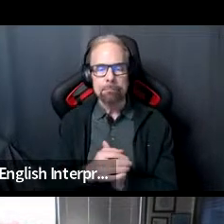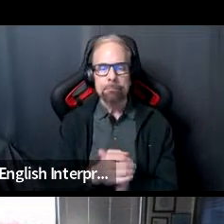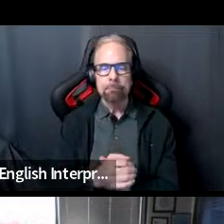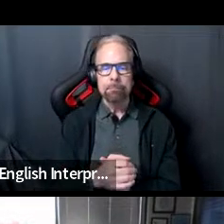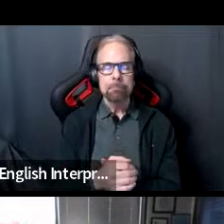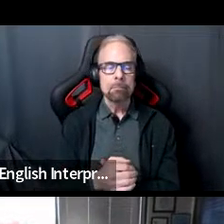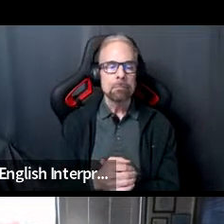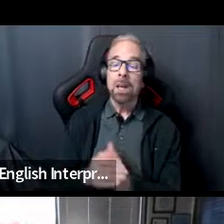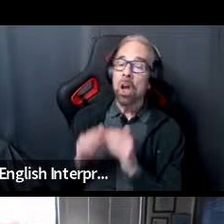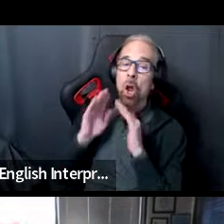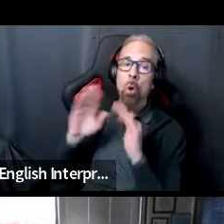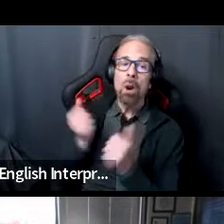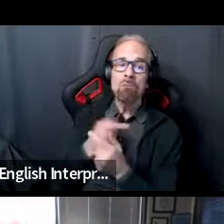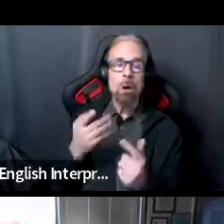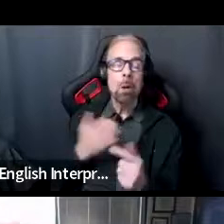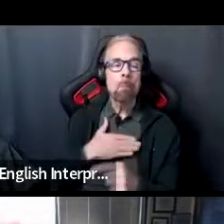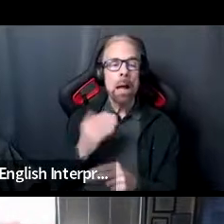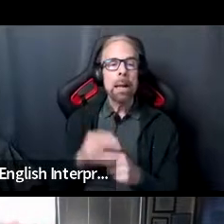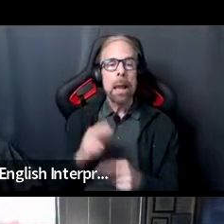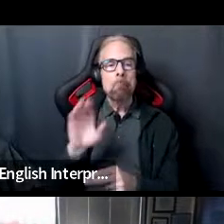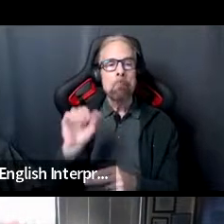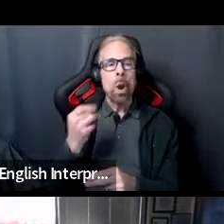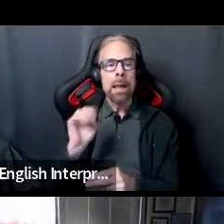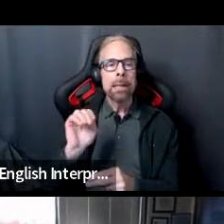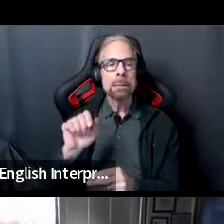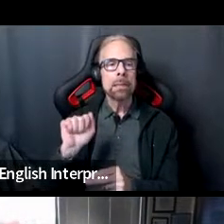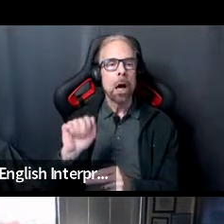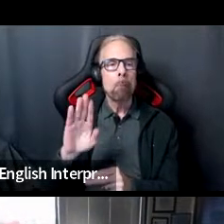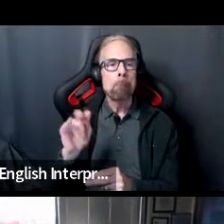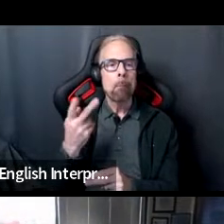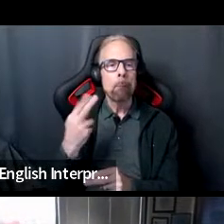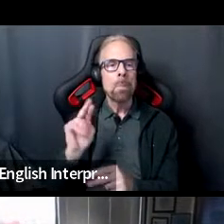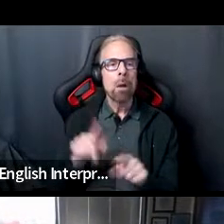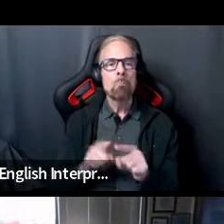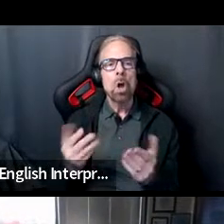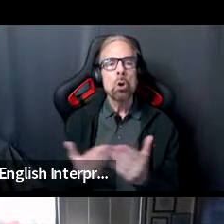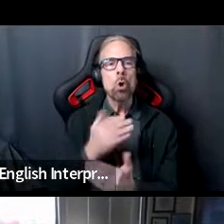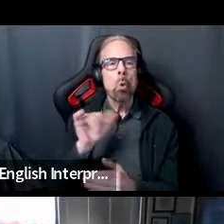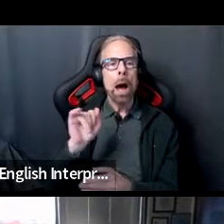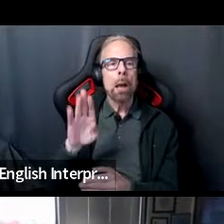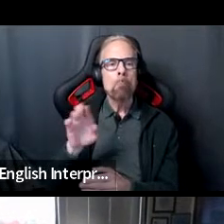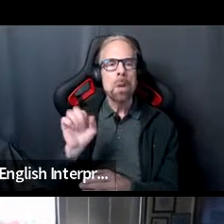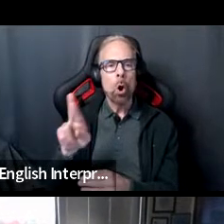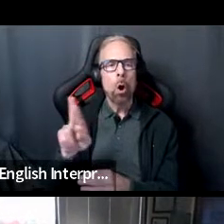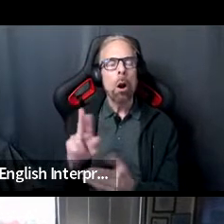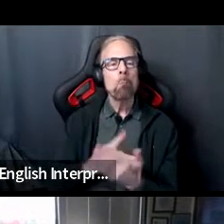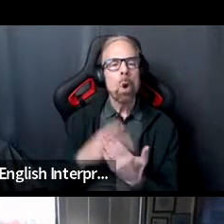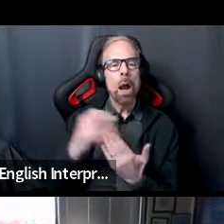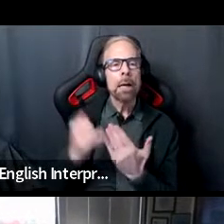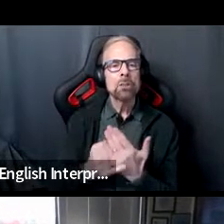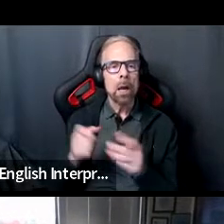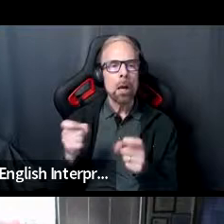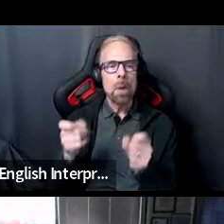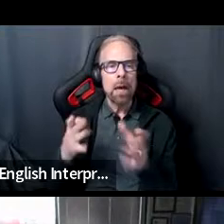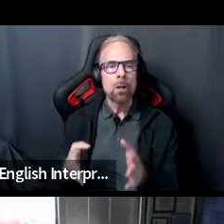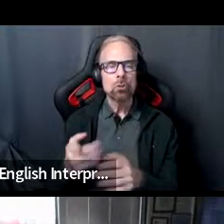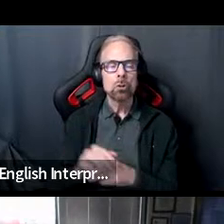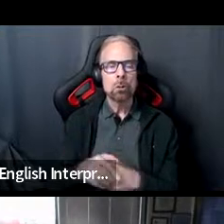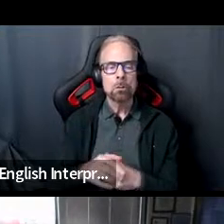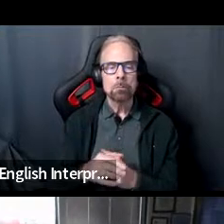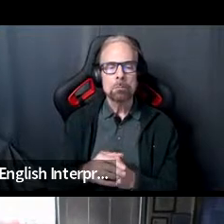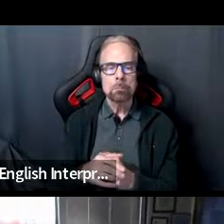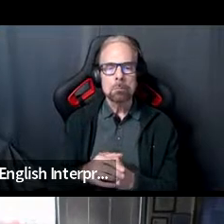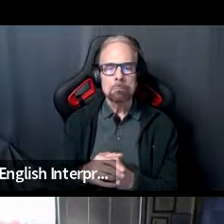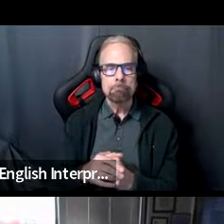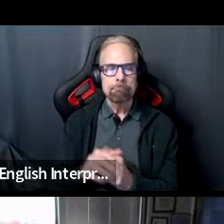Good morning, everybody. My name is Brenda Martin. I'm the new IBR project manager for the City of Portland. I've been in the City of Portland for almost 3